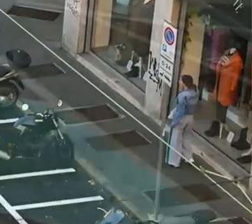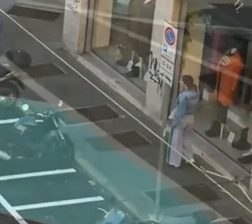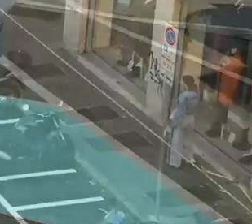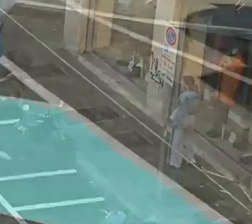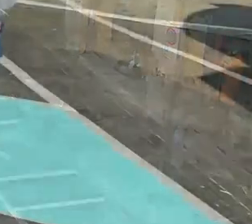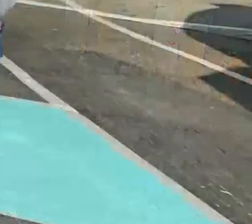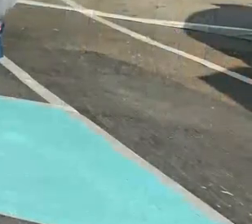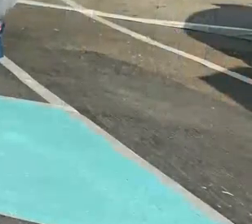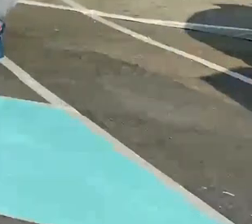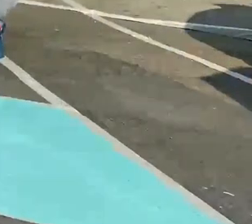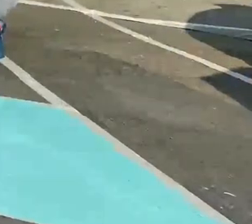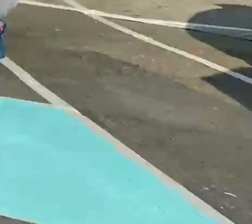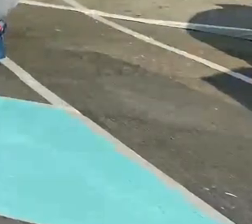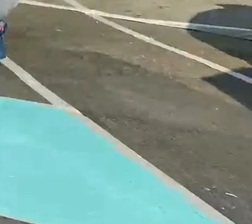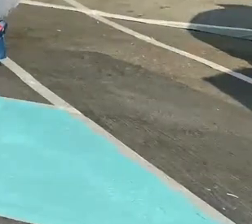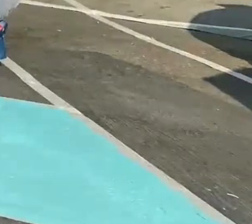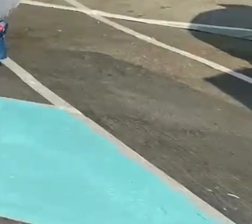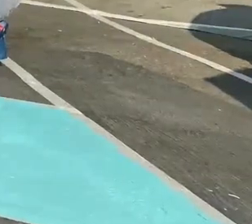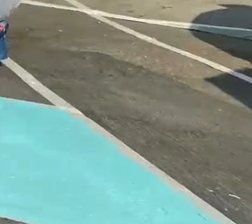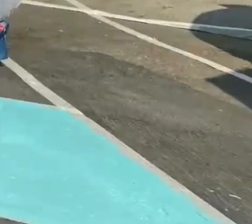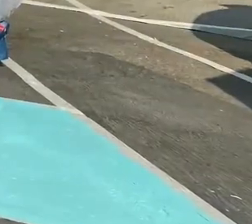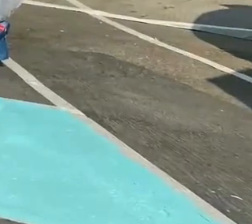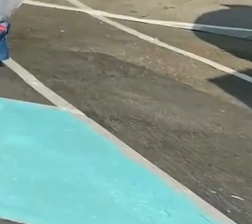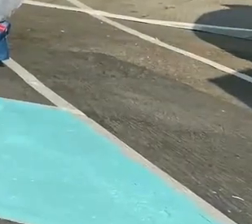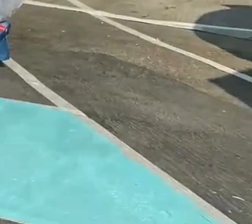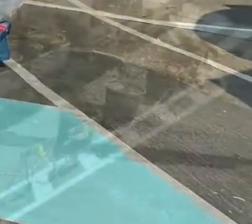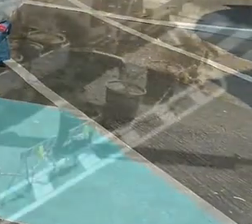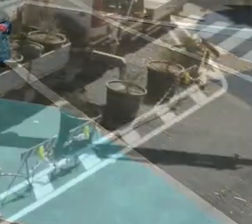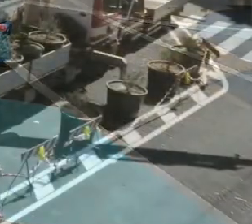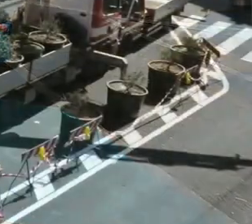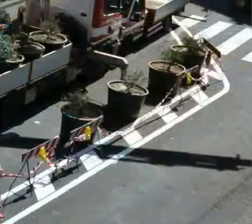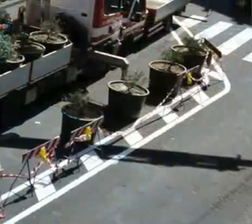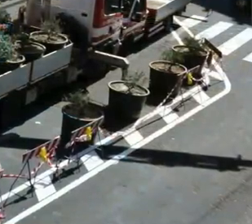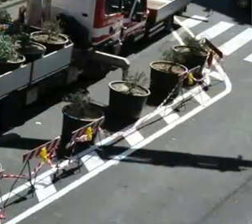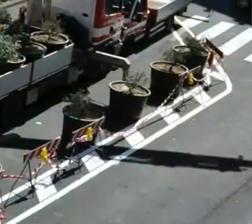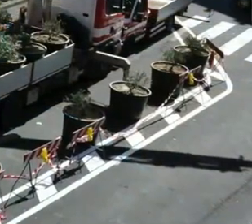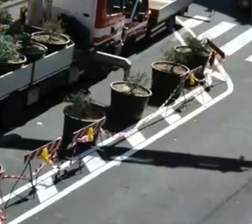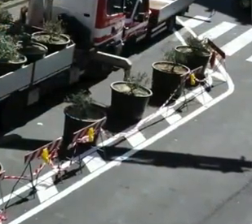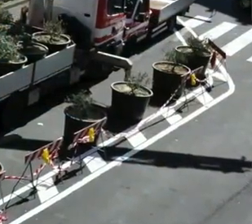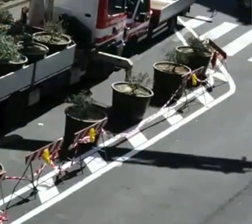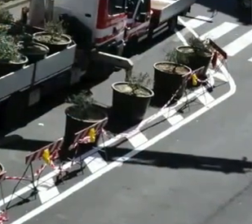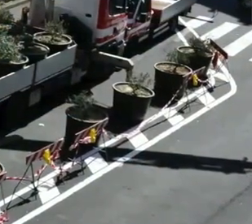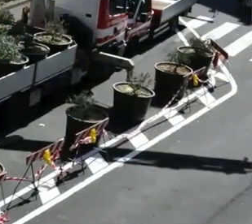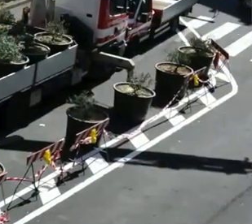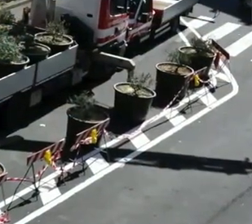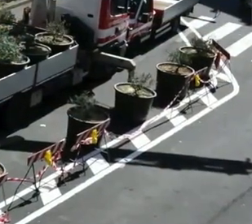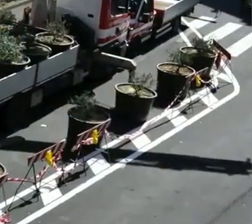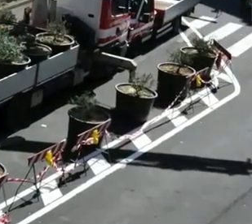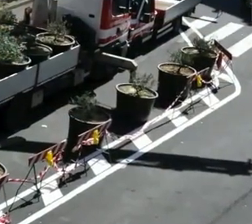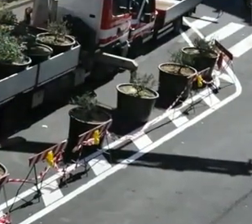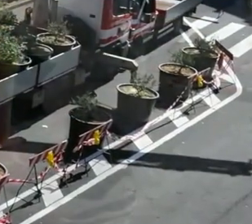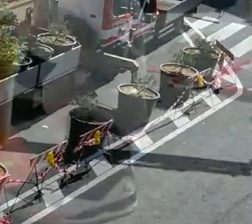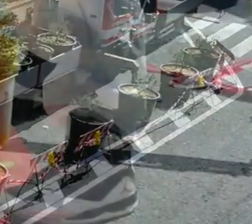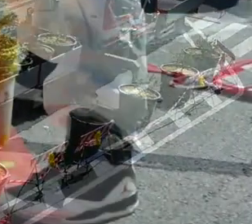and security are central. The COVID-19 pandemic has delayed this process only apparently.